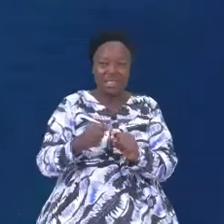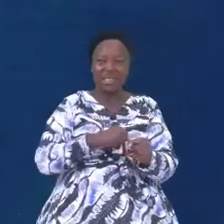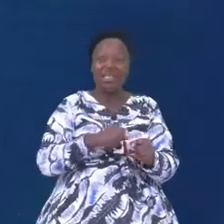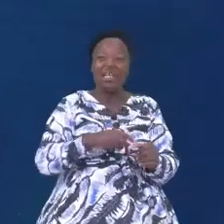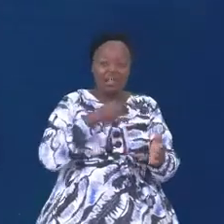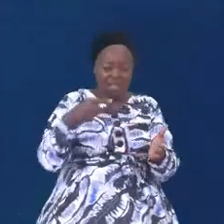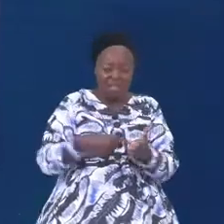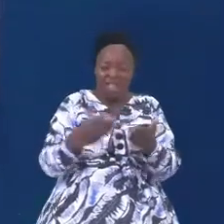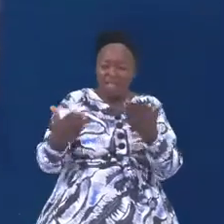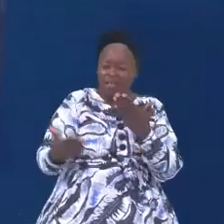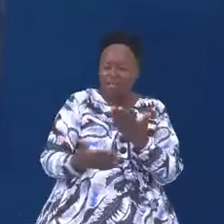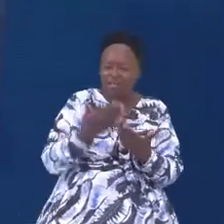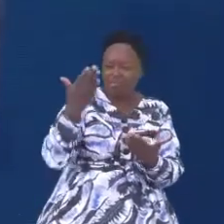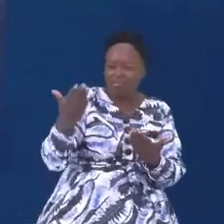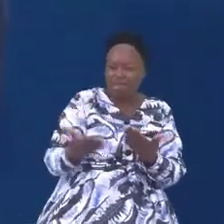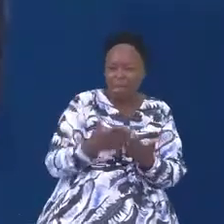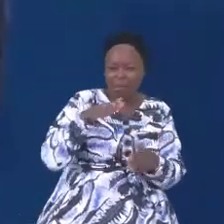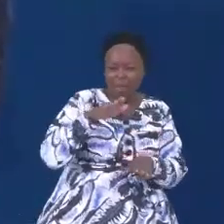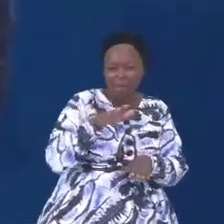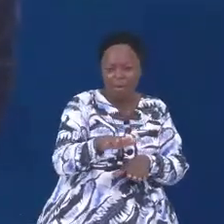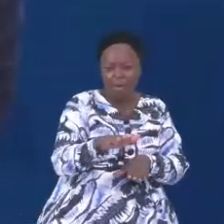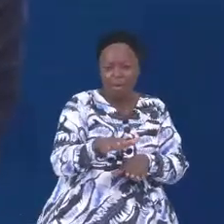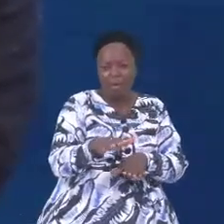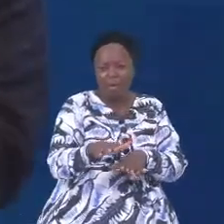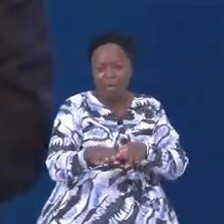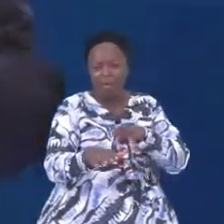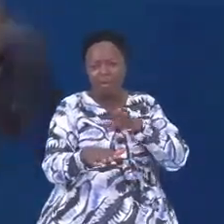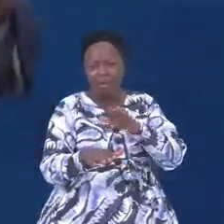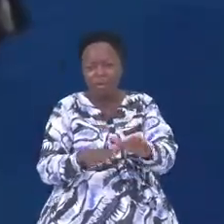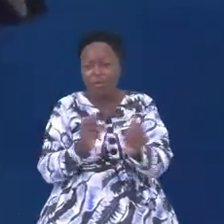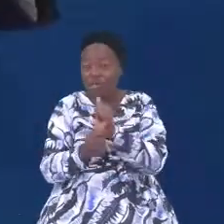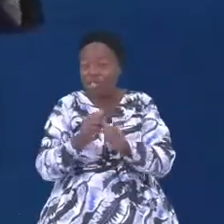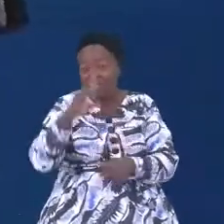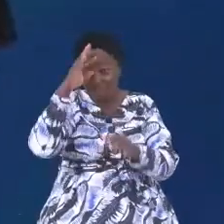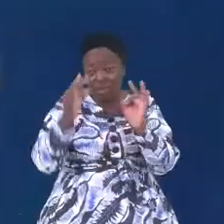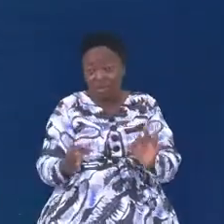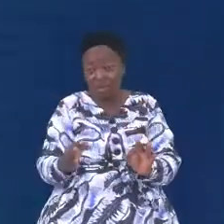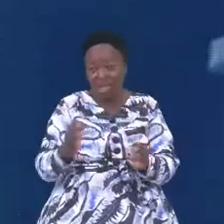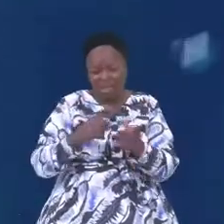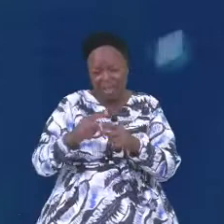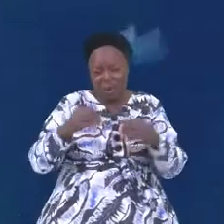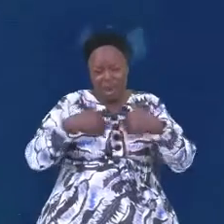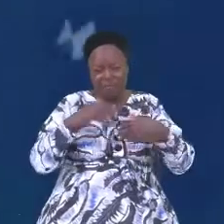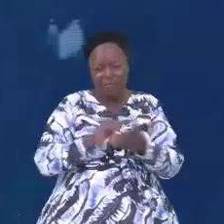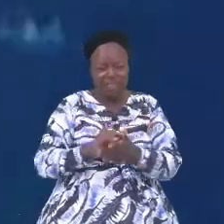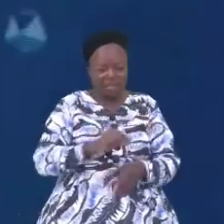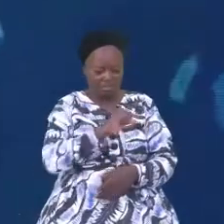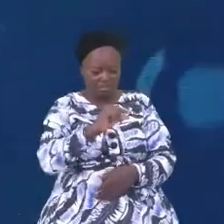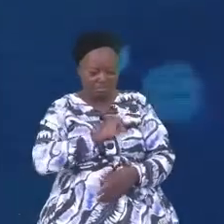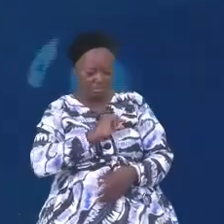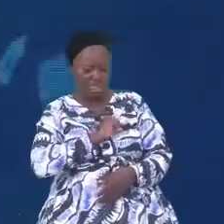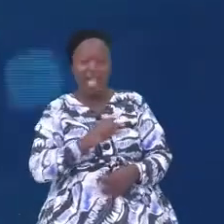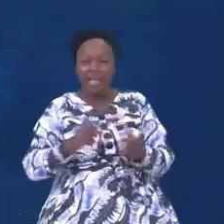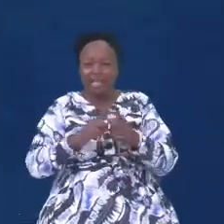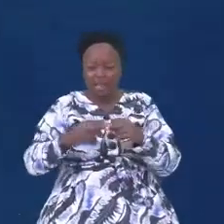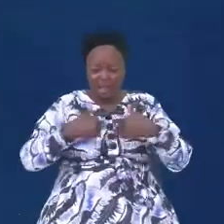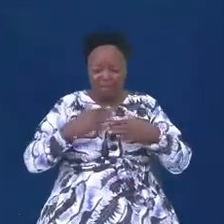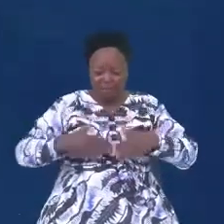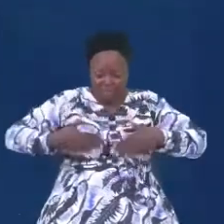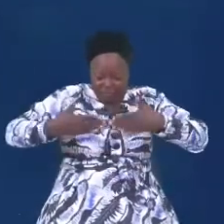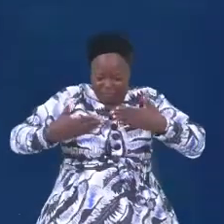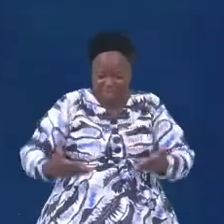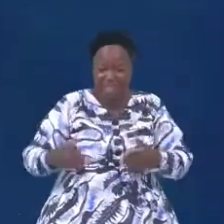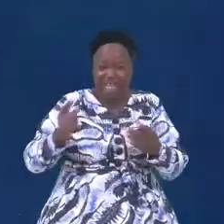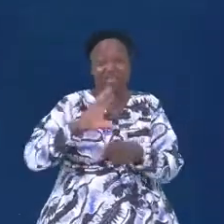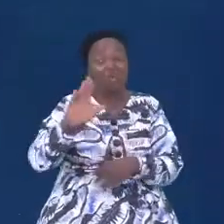simple step and have conviction and then have confession, your life will